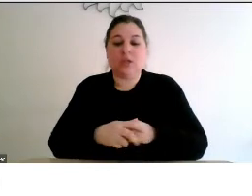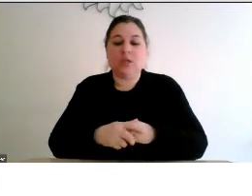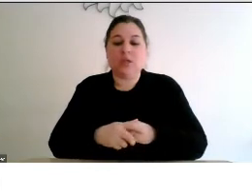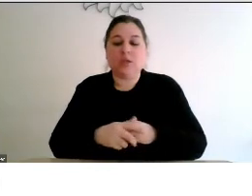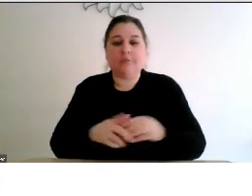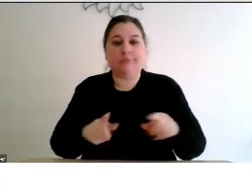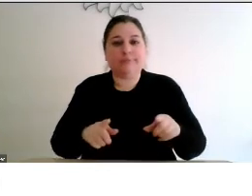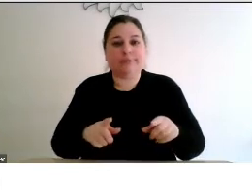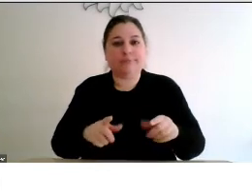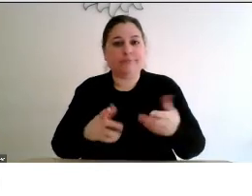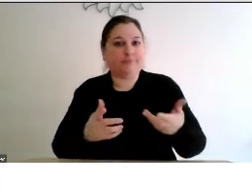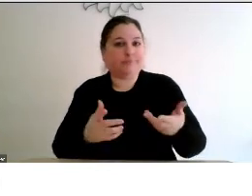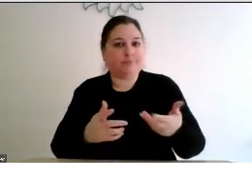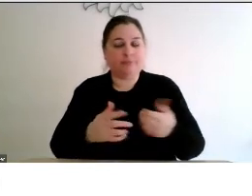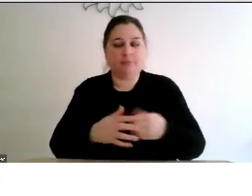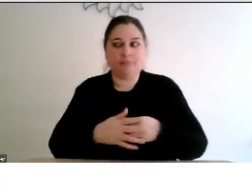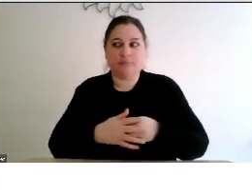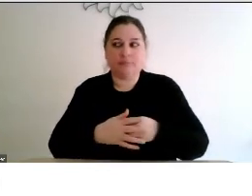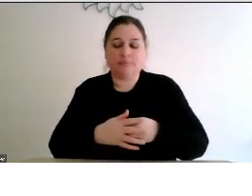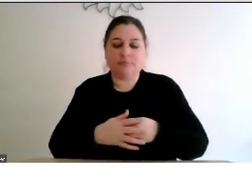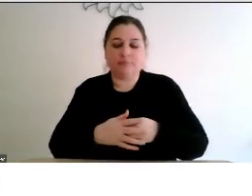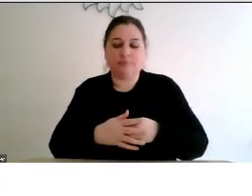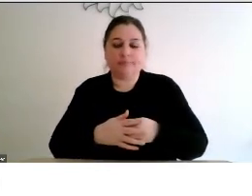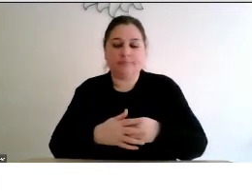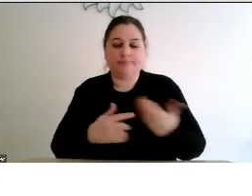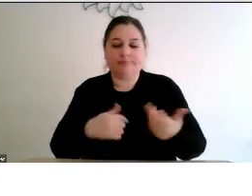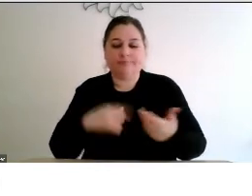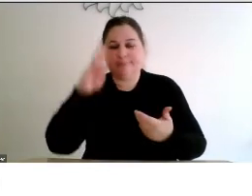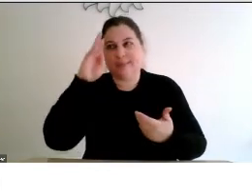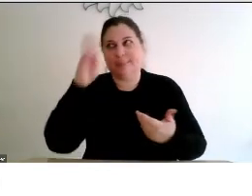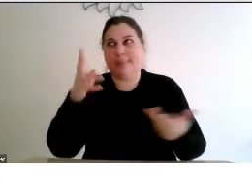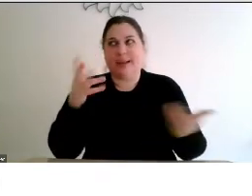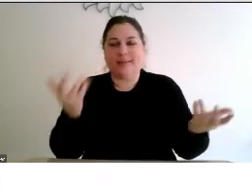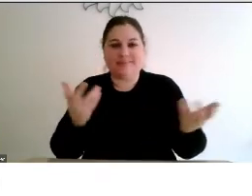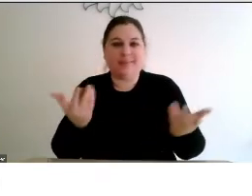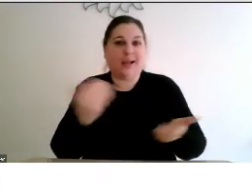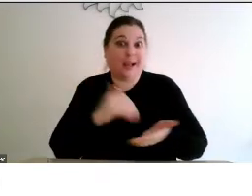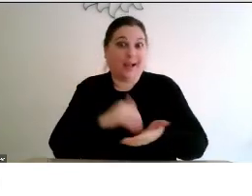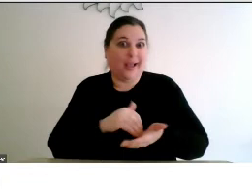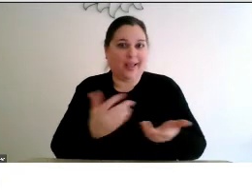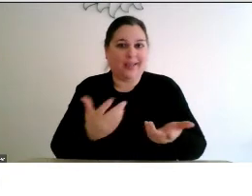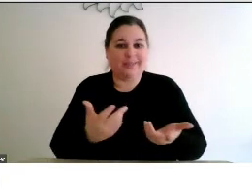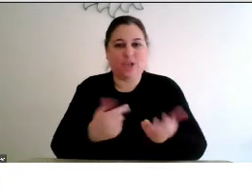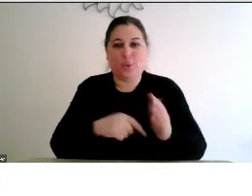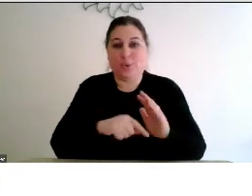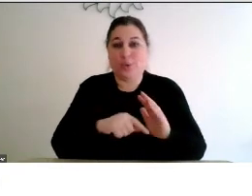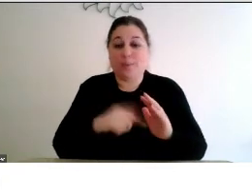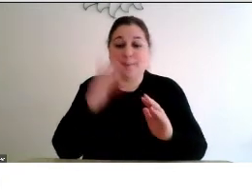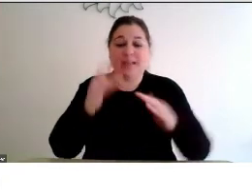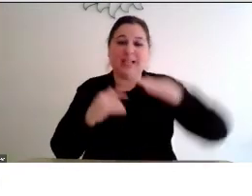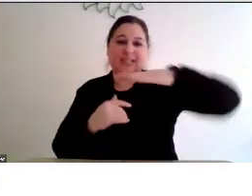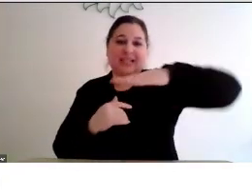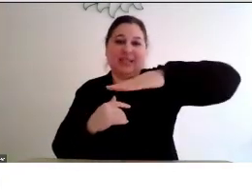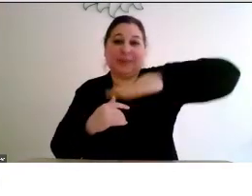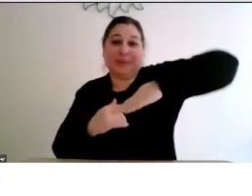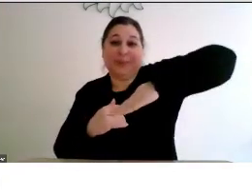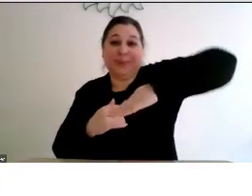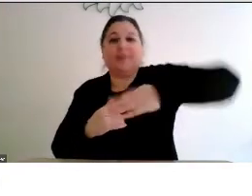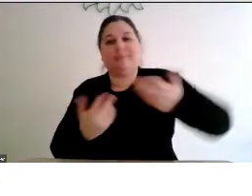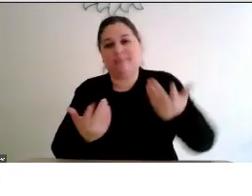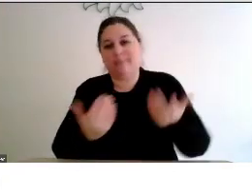example could be, and since it's going down, I'll just say it's negative. So negative